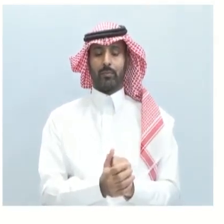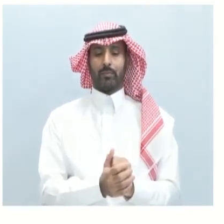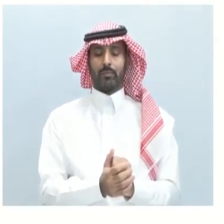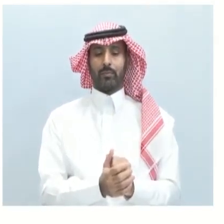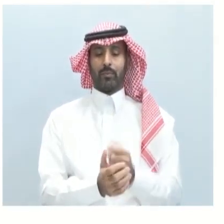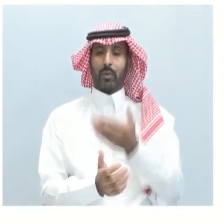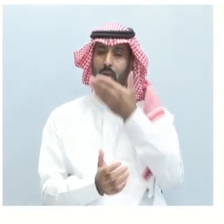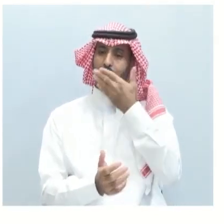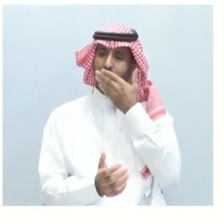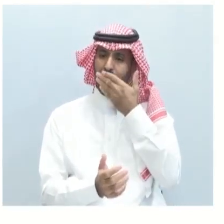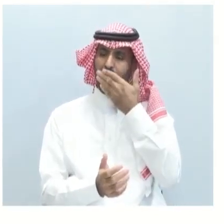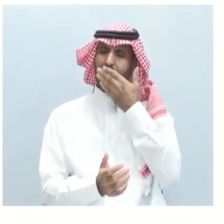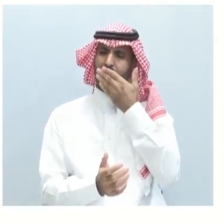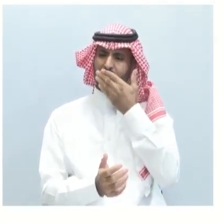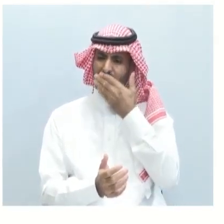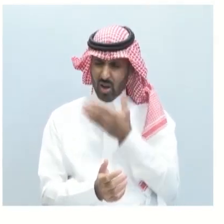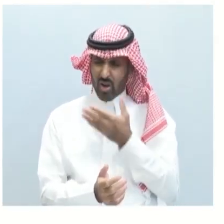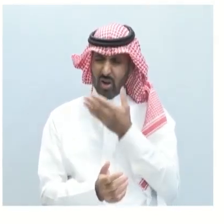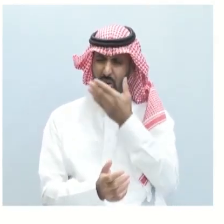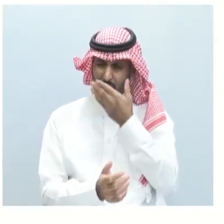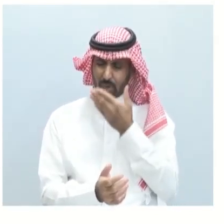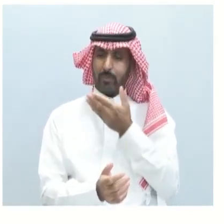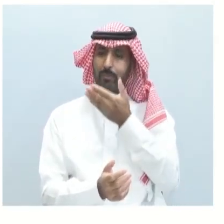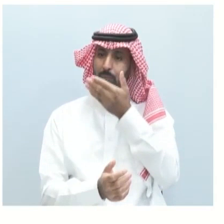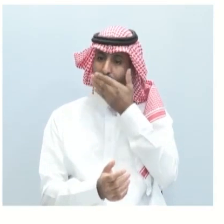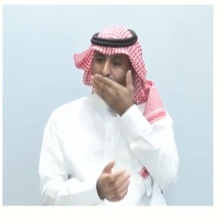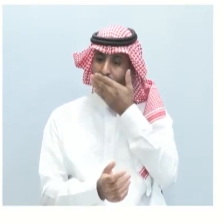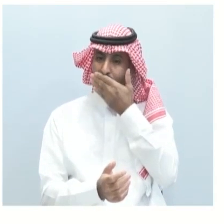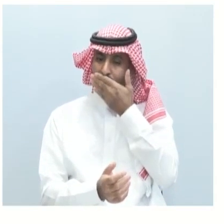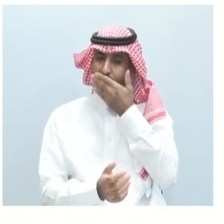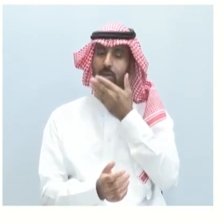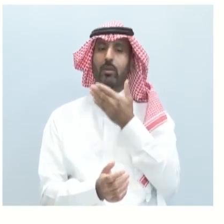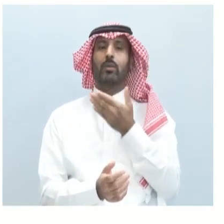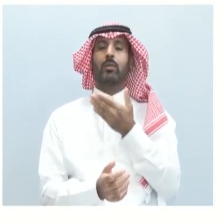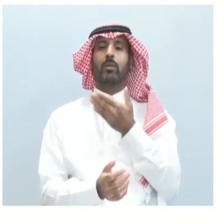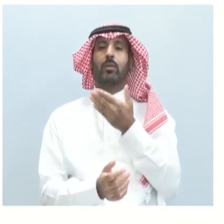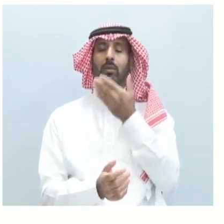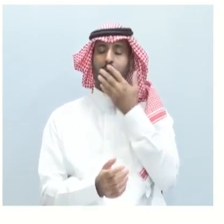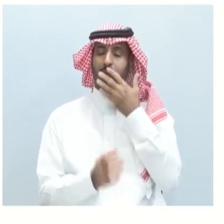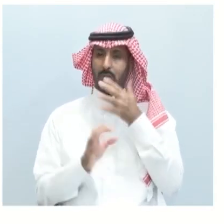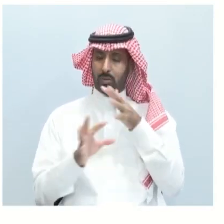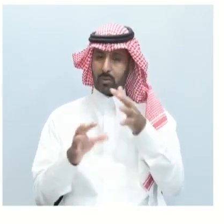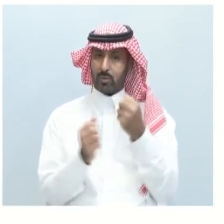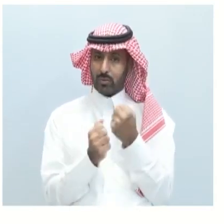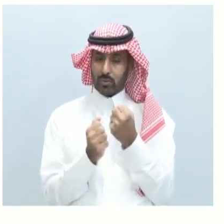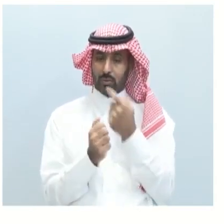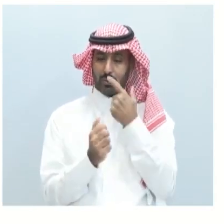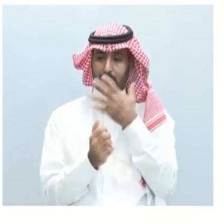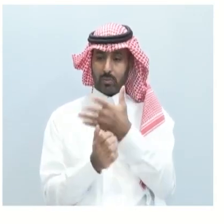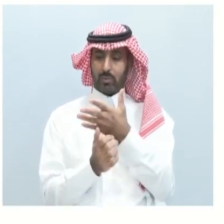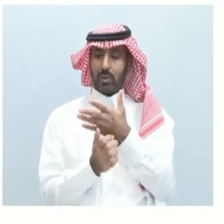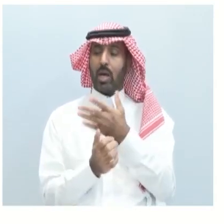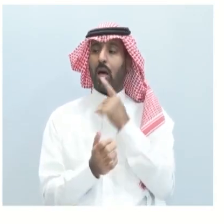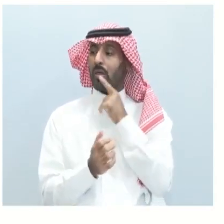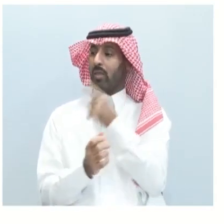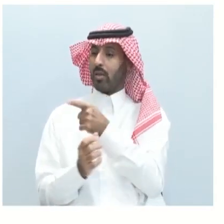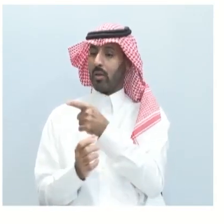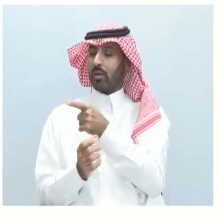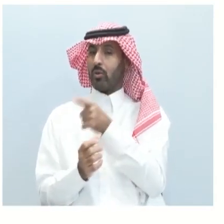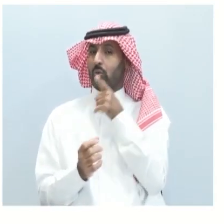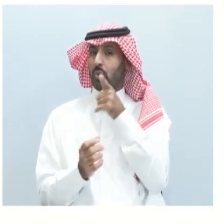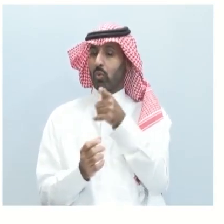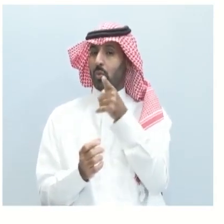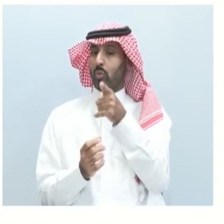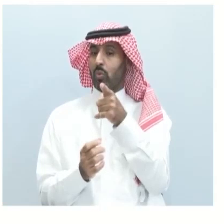Cover your mouth when you cough, so that won't catch your cold. So I'm talking about a pronoun here, and not